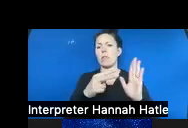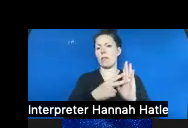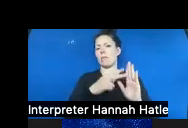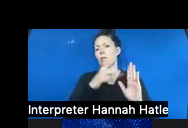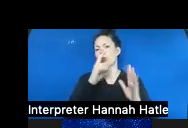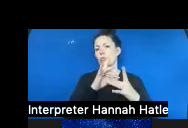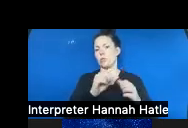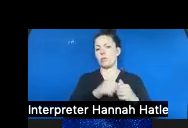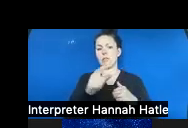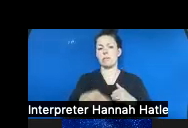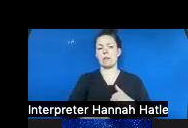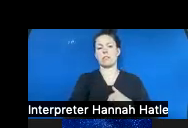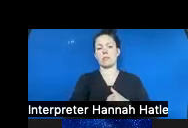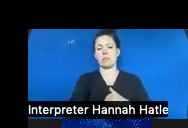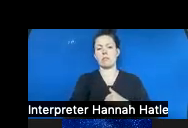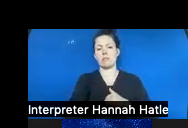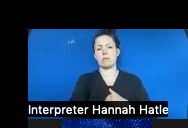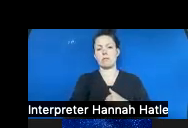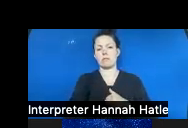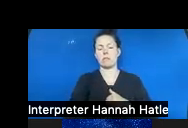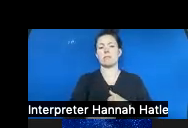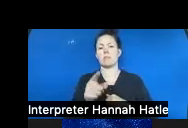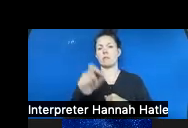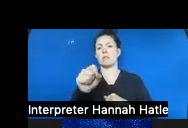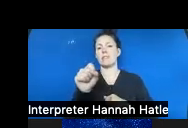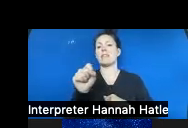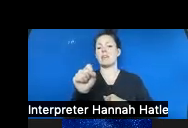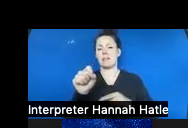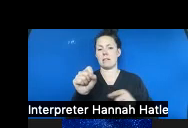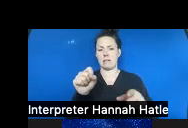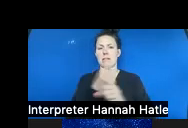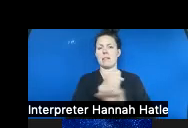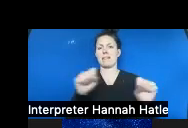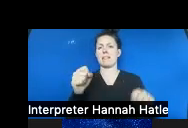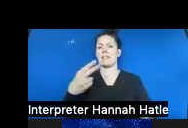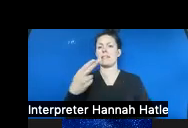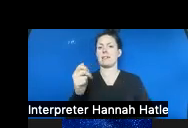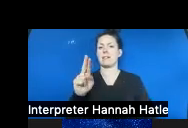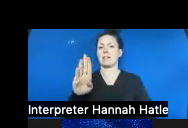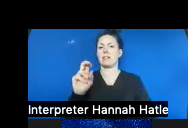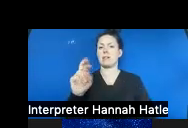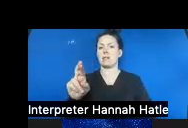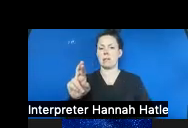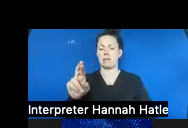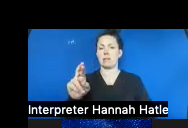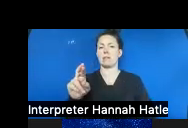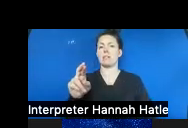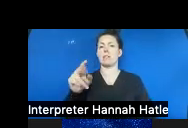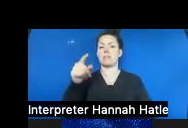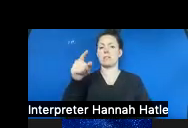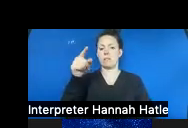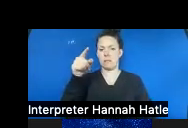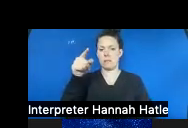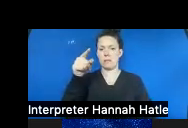with. And yes, safe harbor. I applaud you and your work. Find your safe